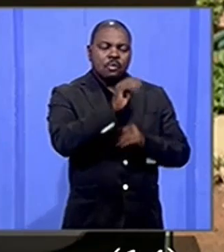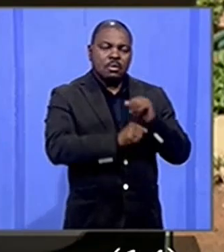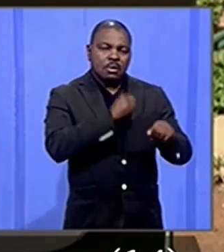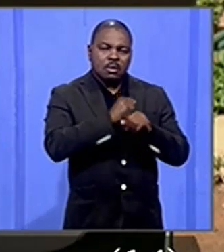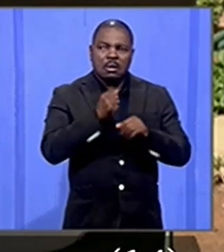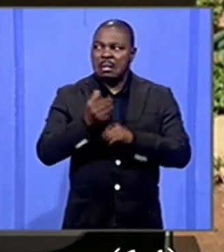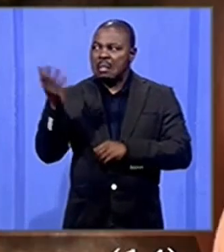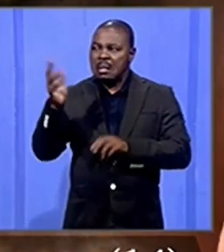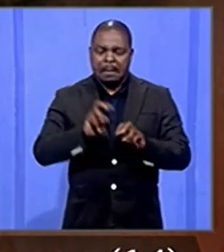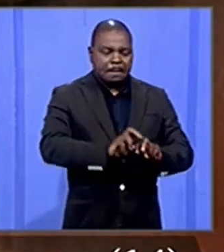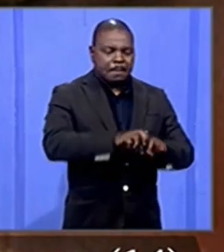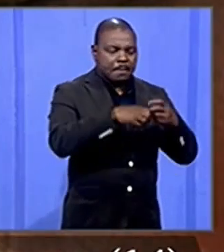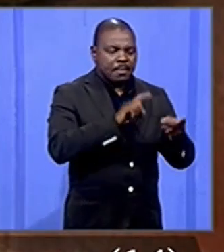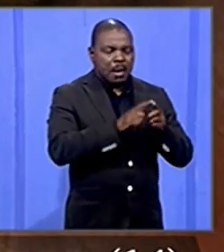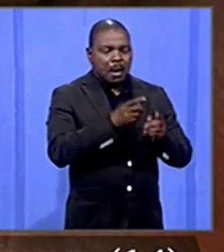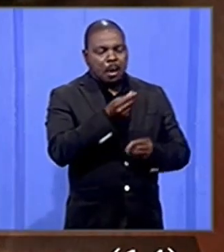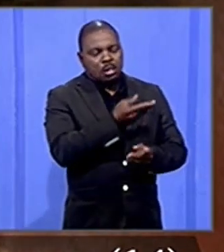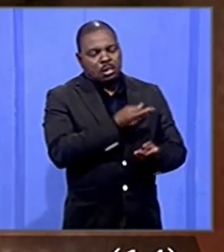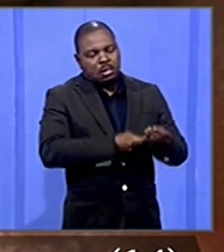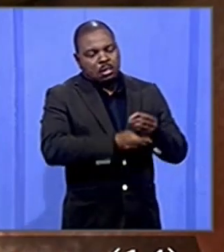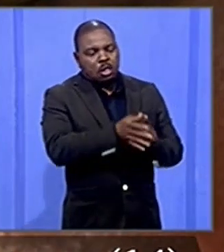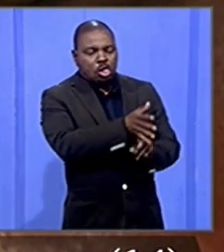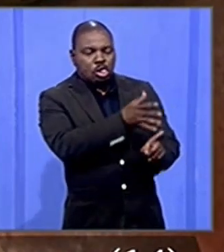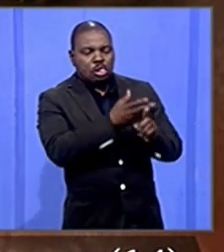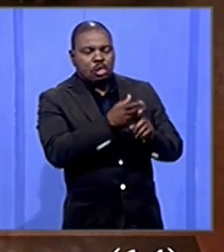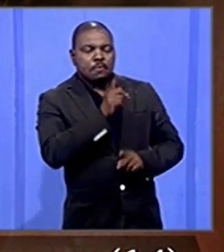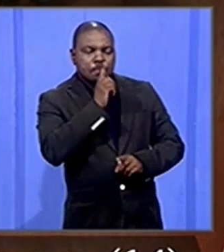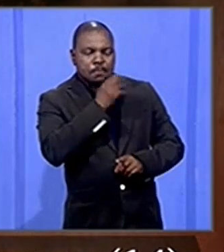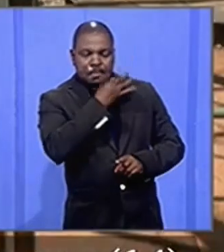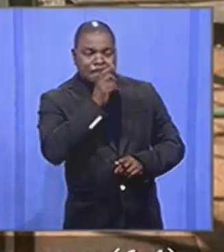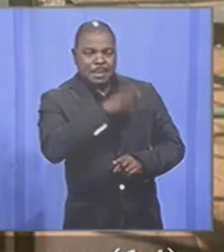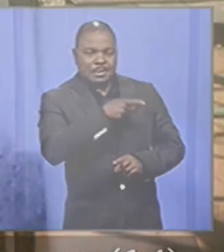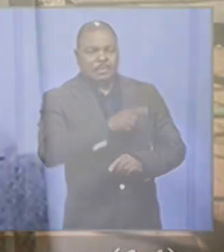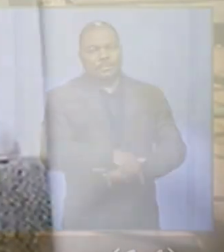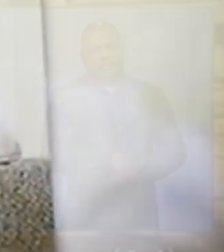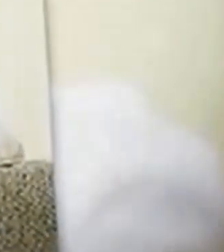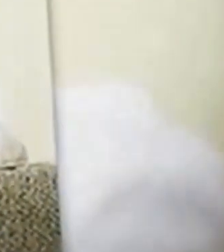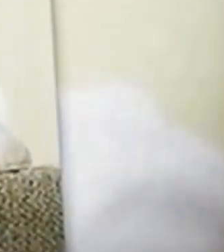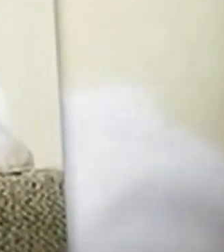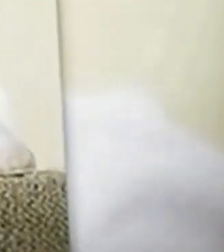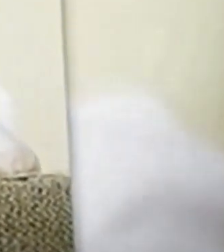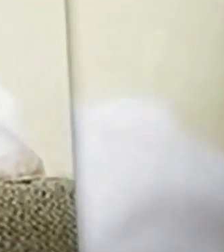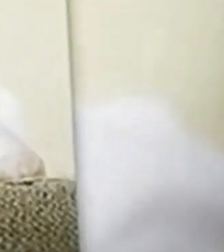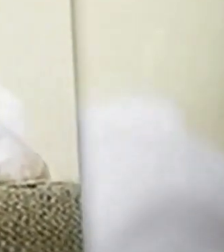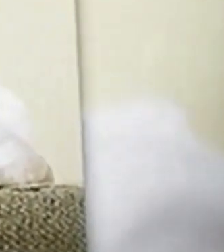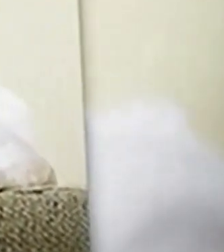katwe le go fiwa tšhelete ya gore a se bolele ka tlaišo yeo.